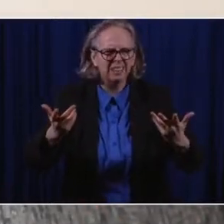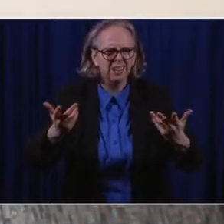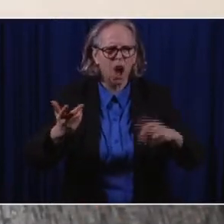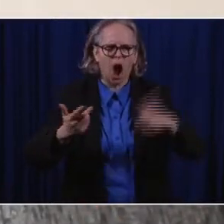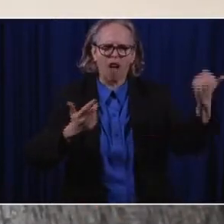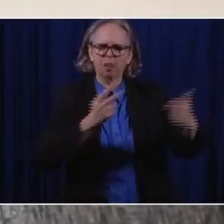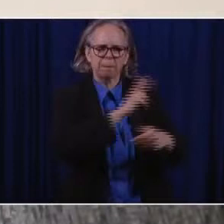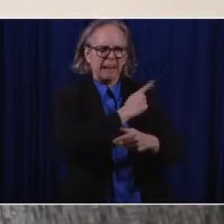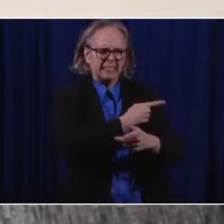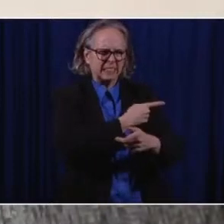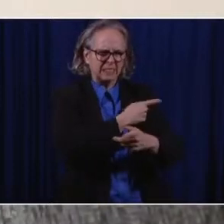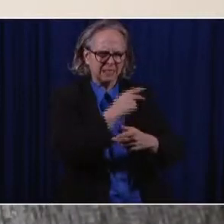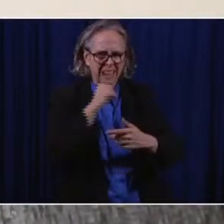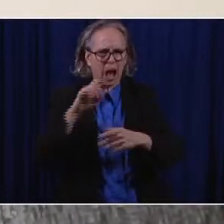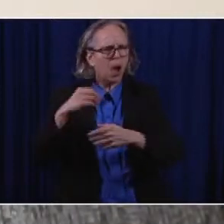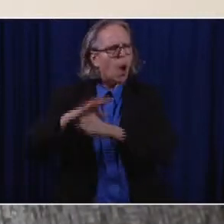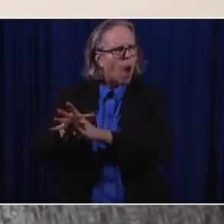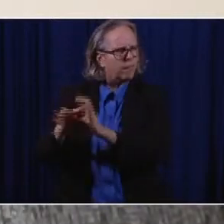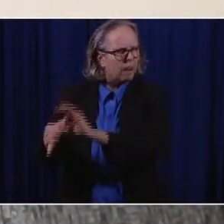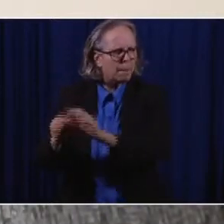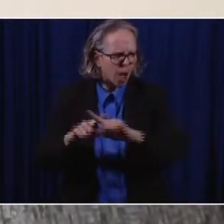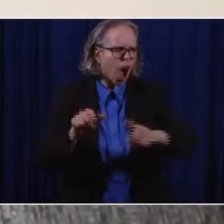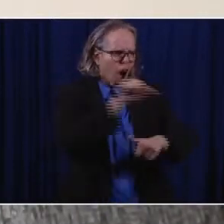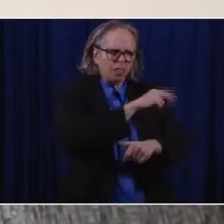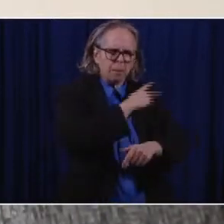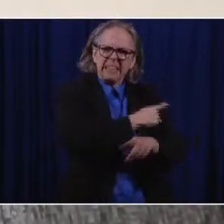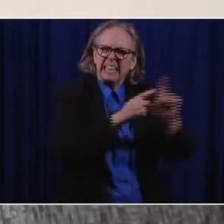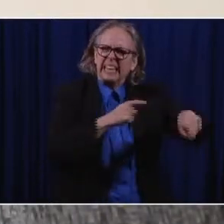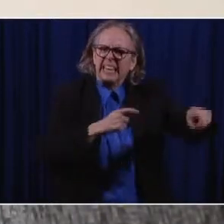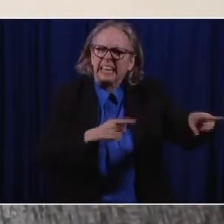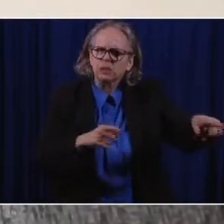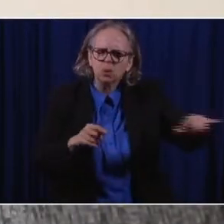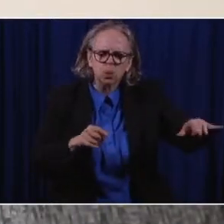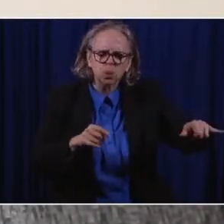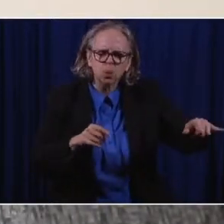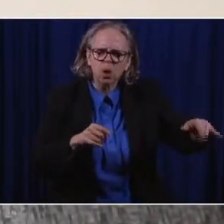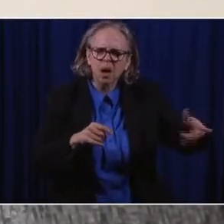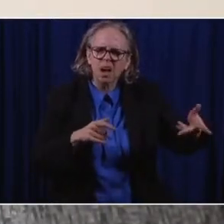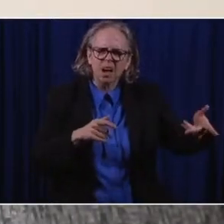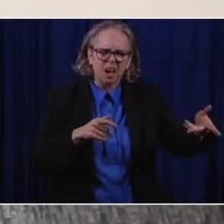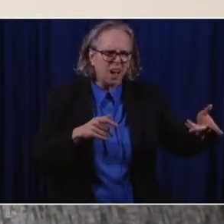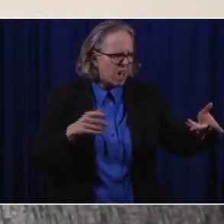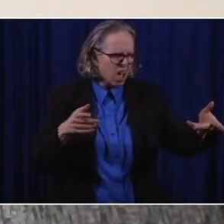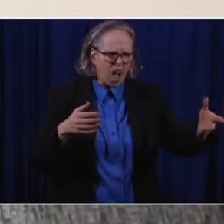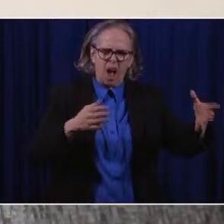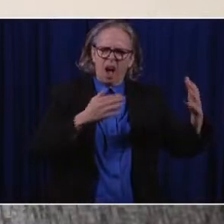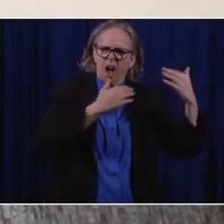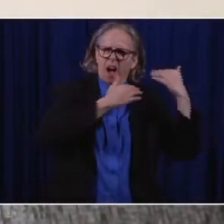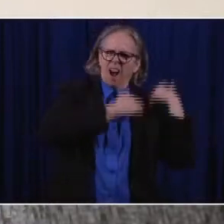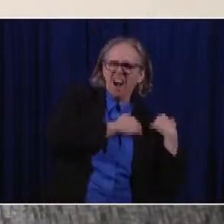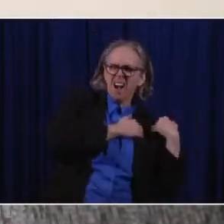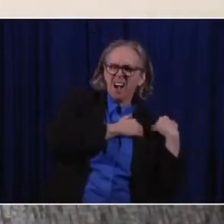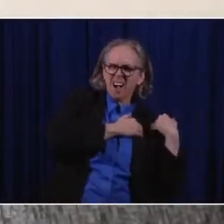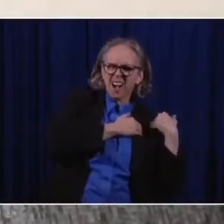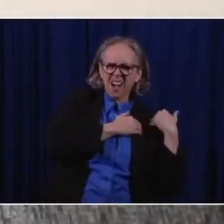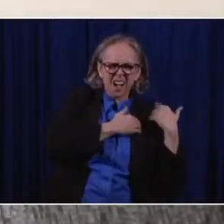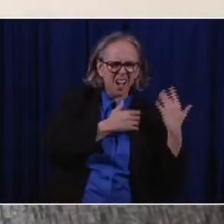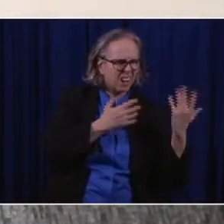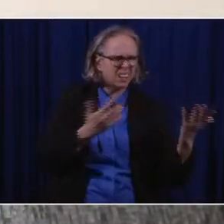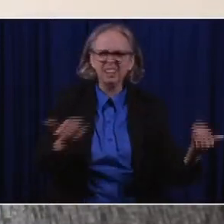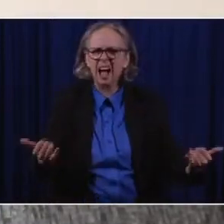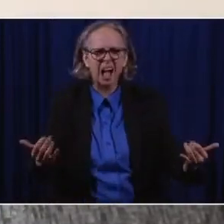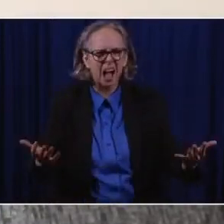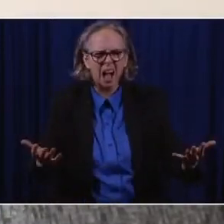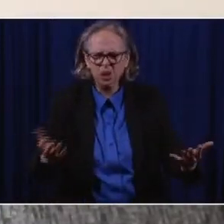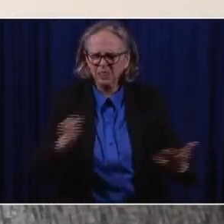COVID. So it just adds on and piles on. And we also are having staff members who